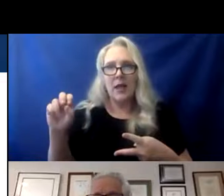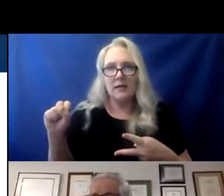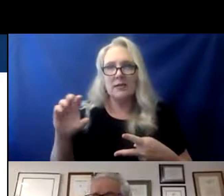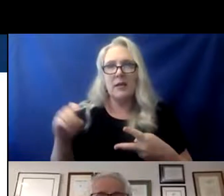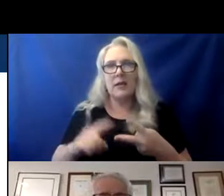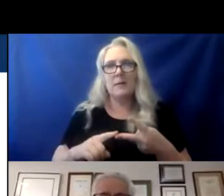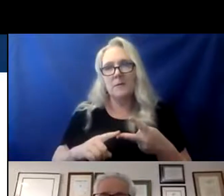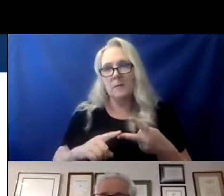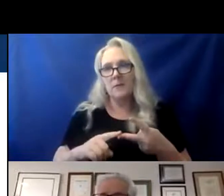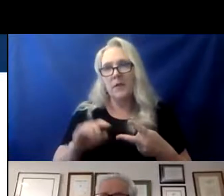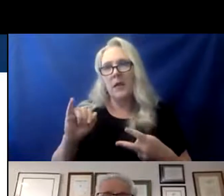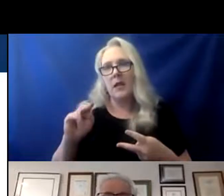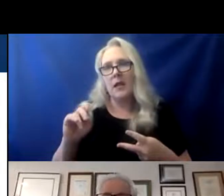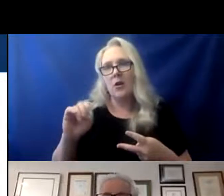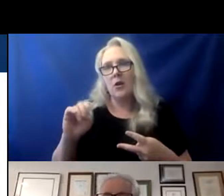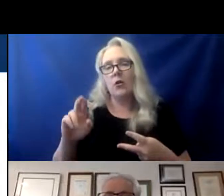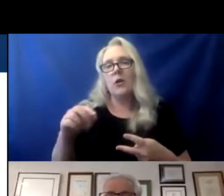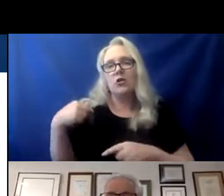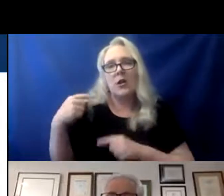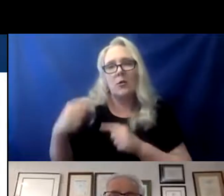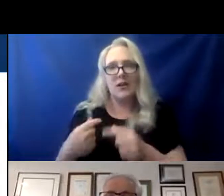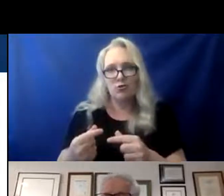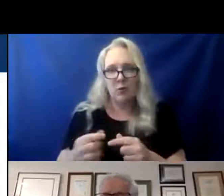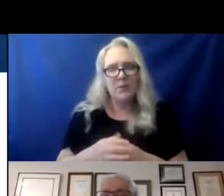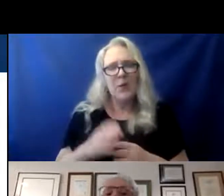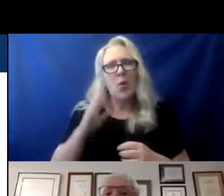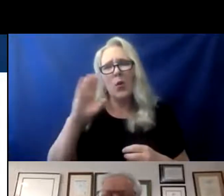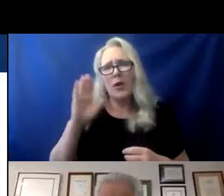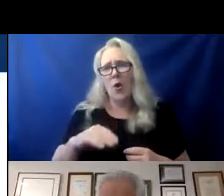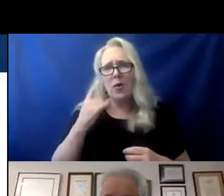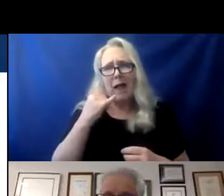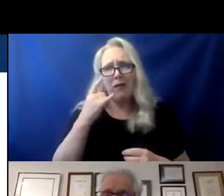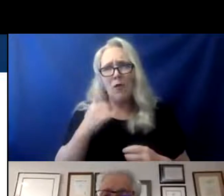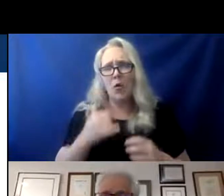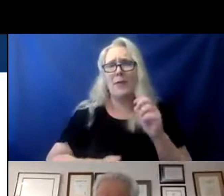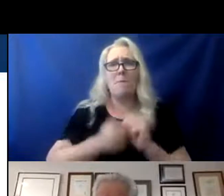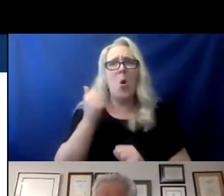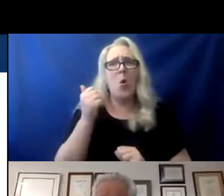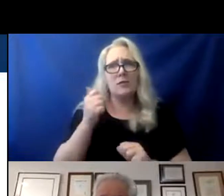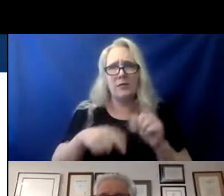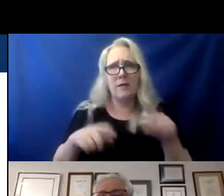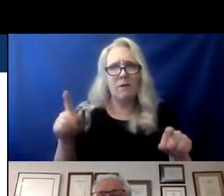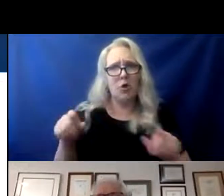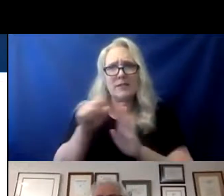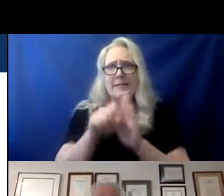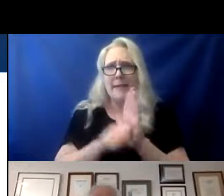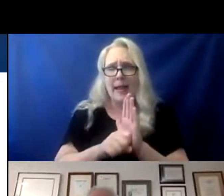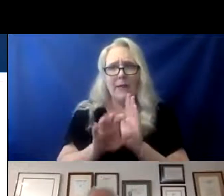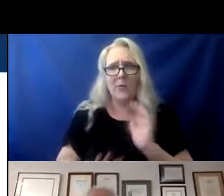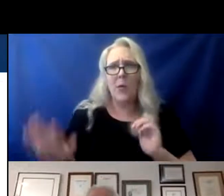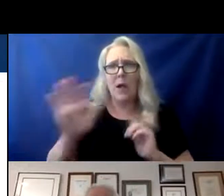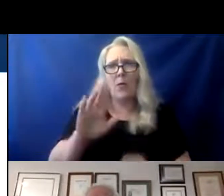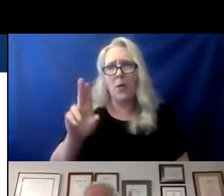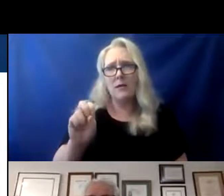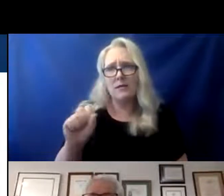And certainly we're all well aware that California is one of the most diverse states in the country. We're also